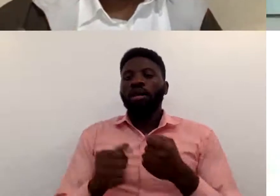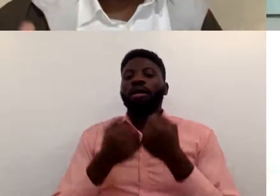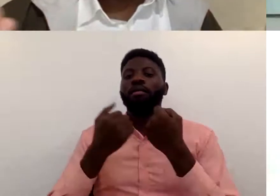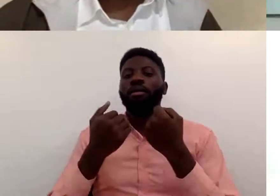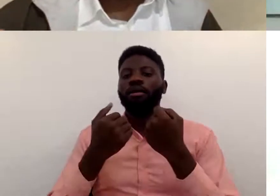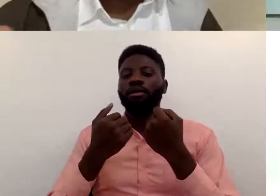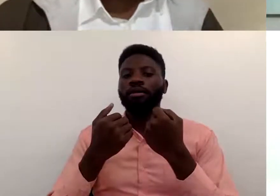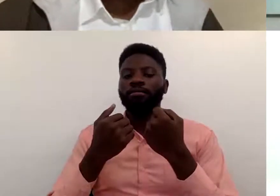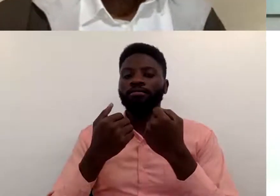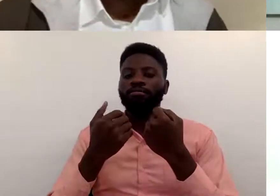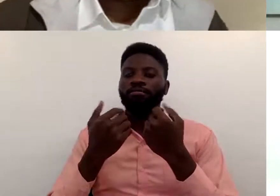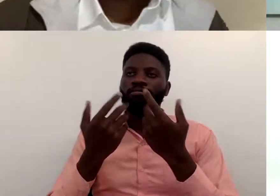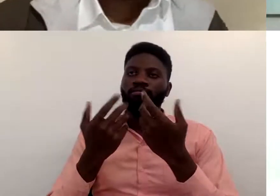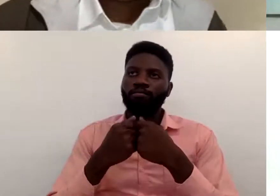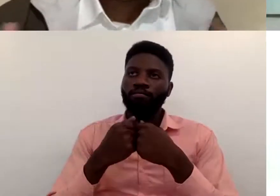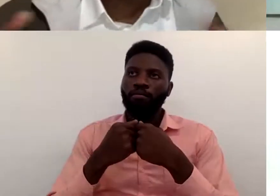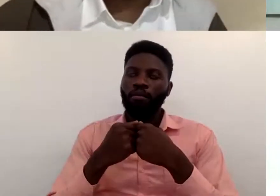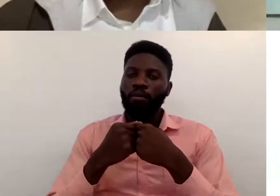and really